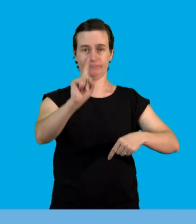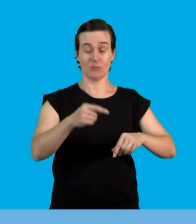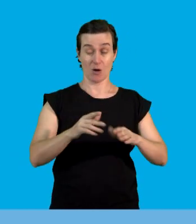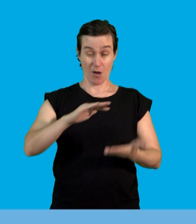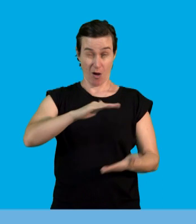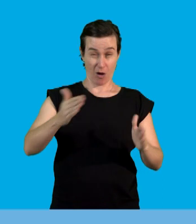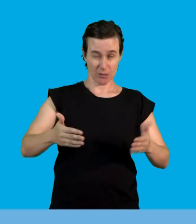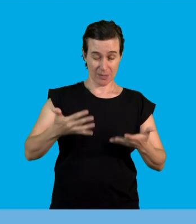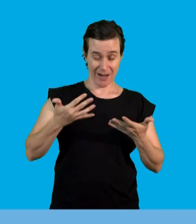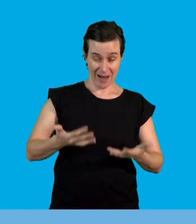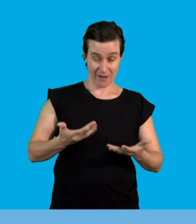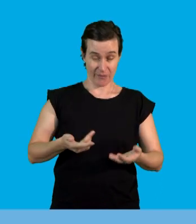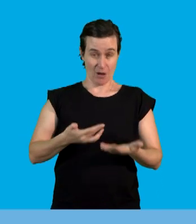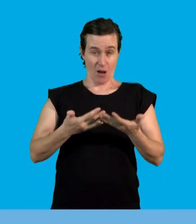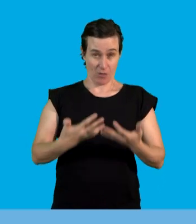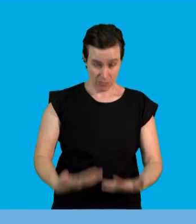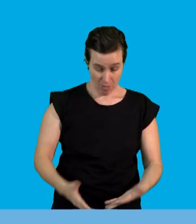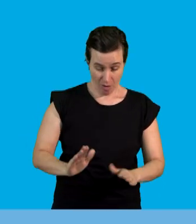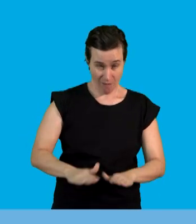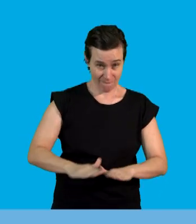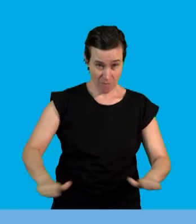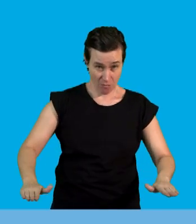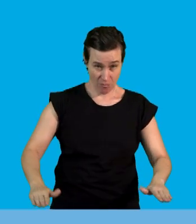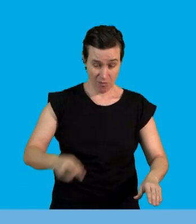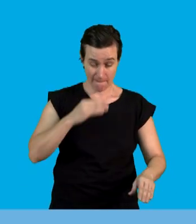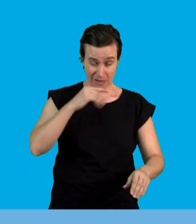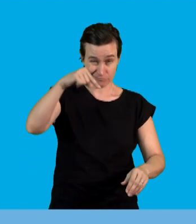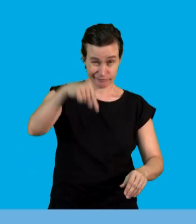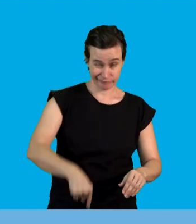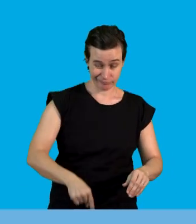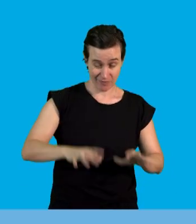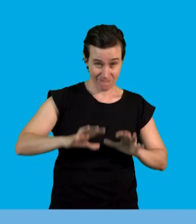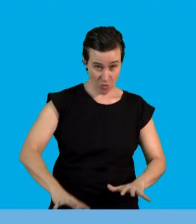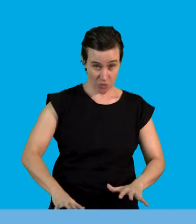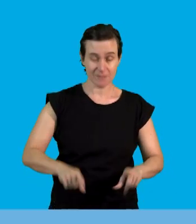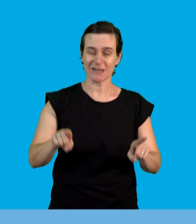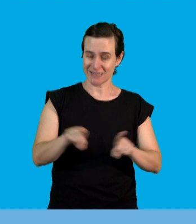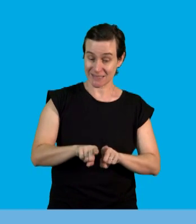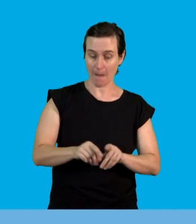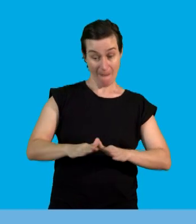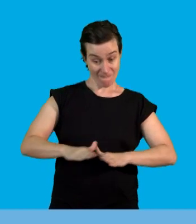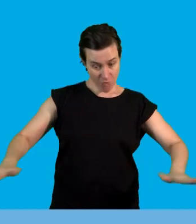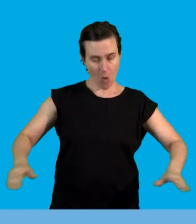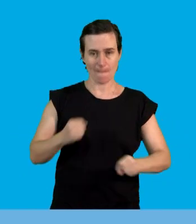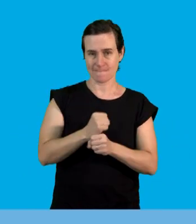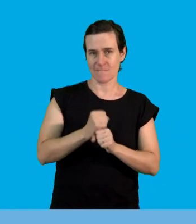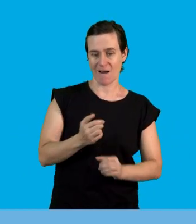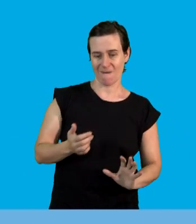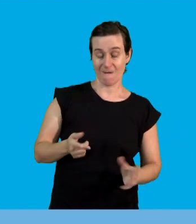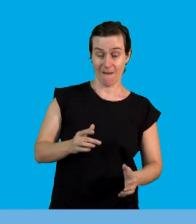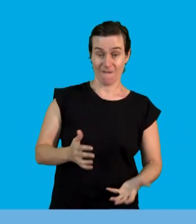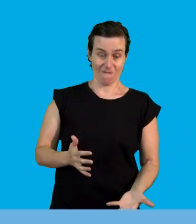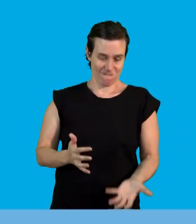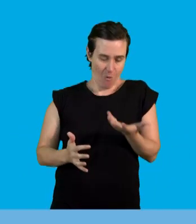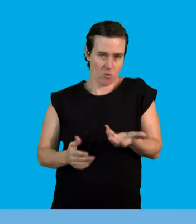Now, because this object is resting or not moving, and we are saying that the two forces that are applied by the surface and the block